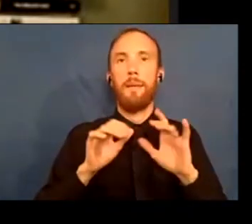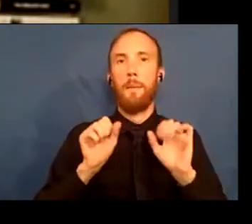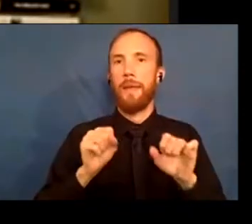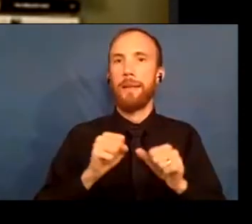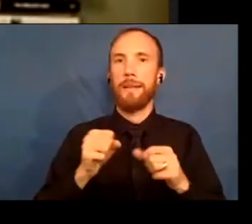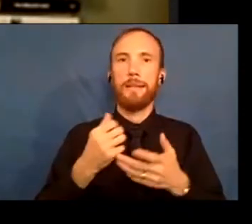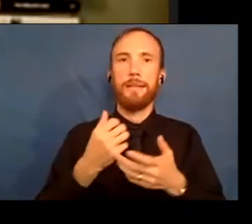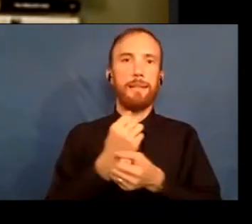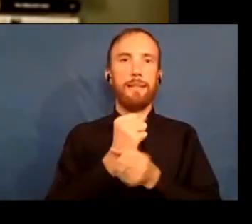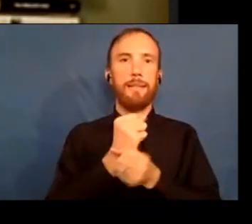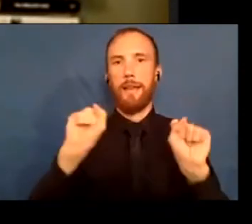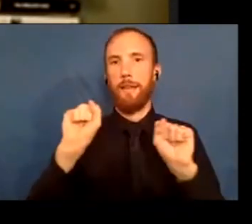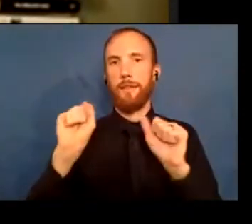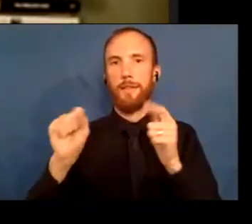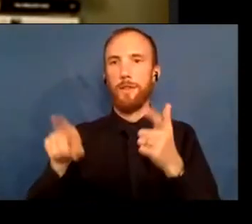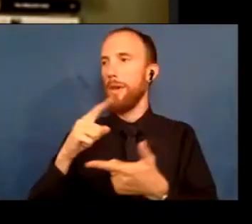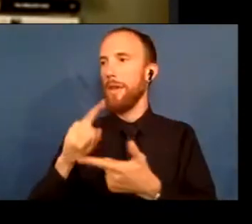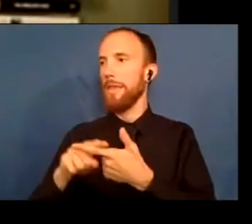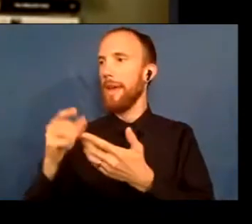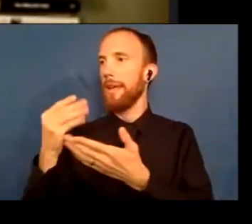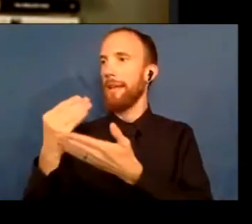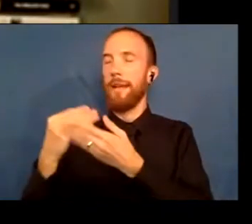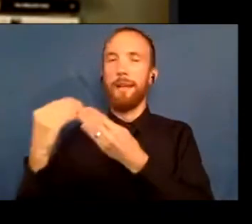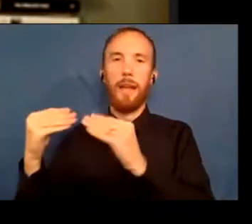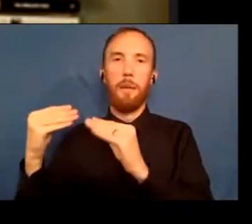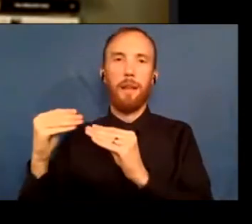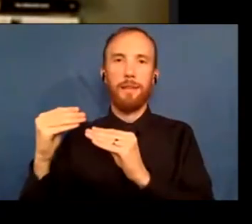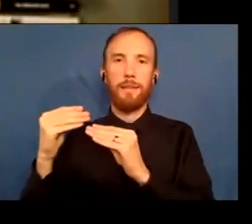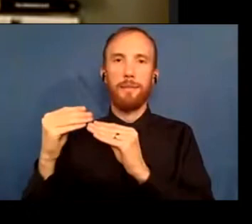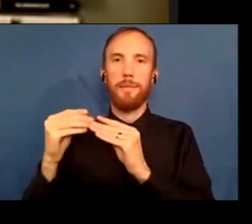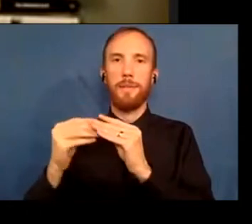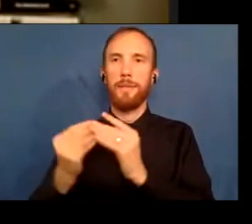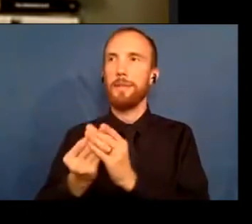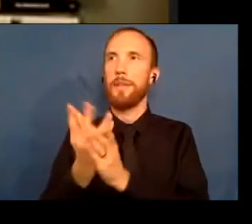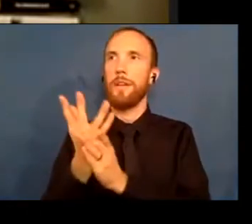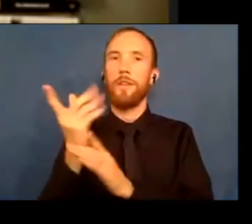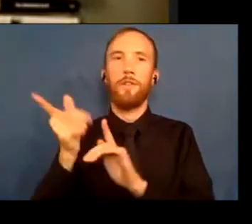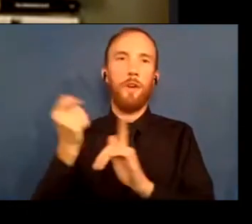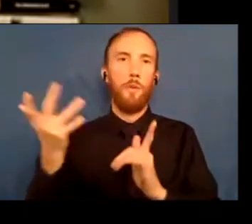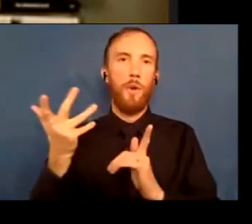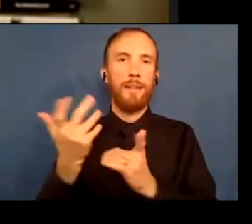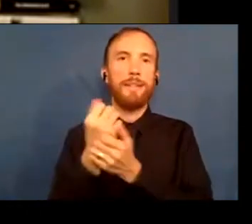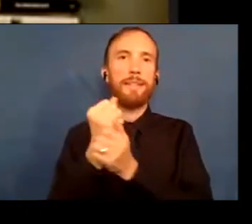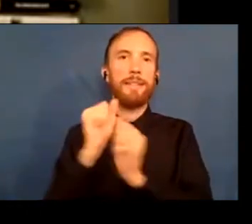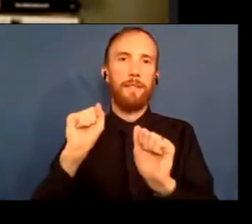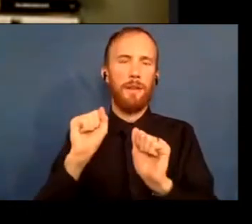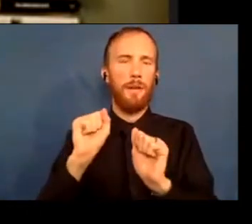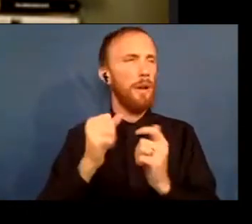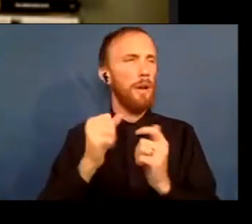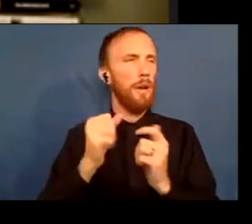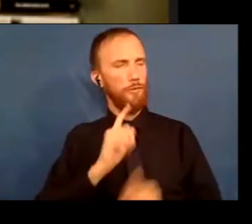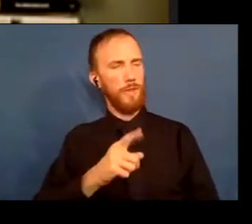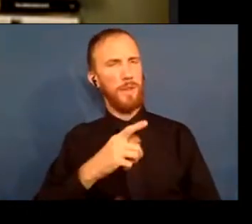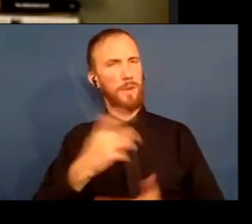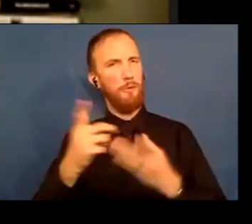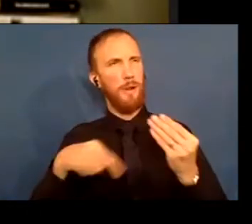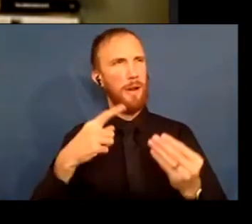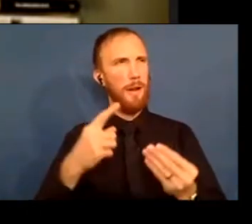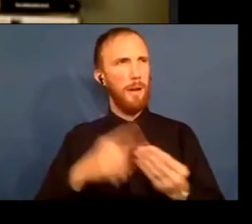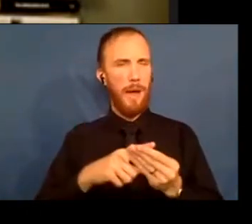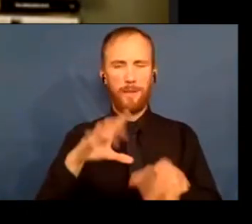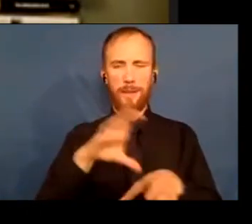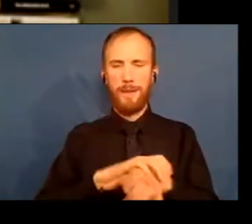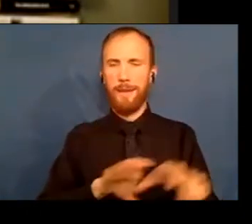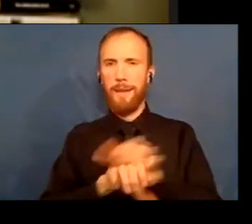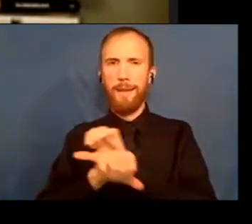of savings. Seriously, Weber, what about the enslavement and trade of human beings across the Atlantic